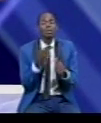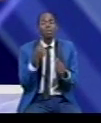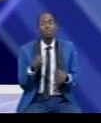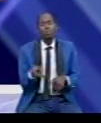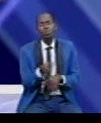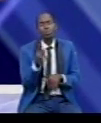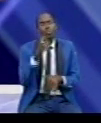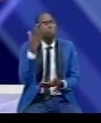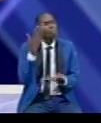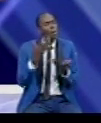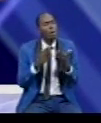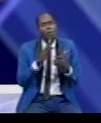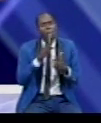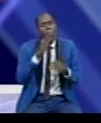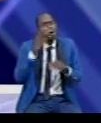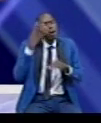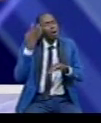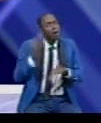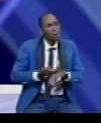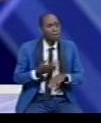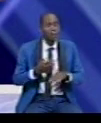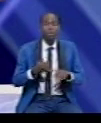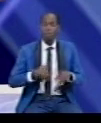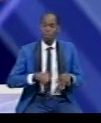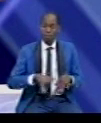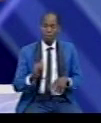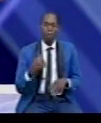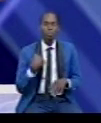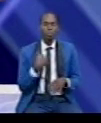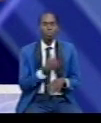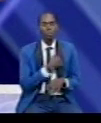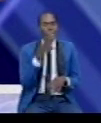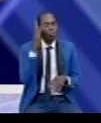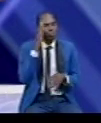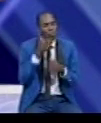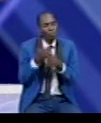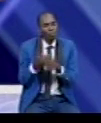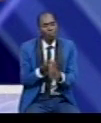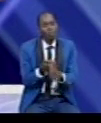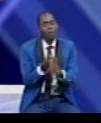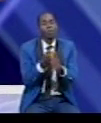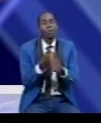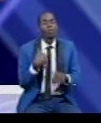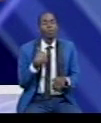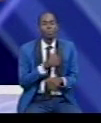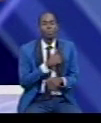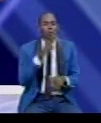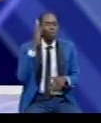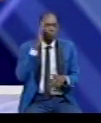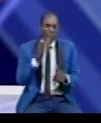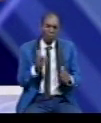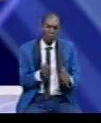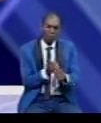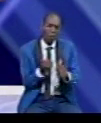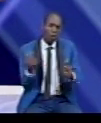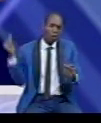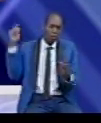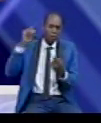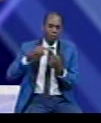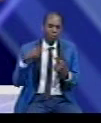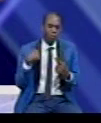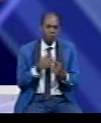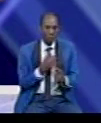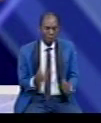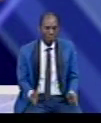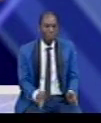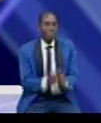be tough, yet we will follow. We will follow till we will meet you face to face